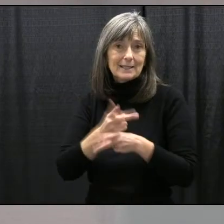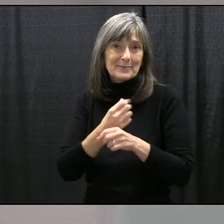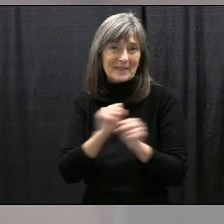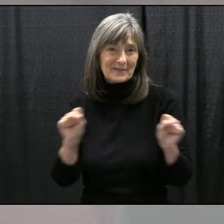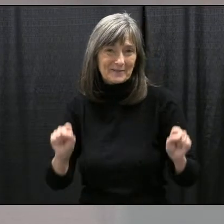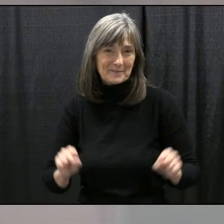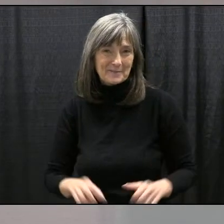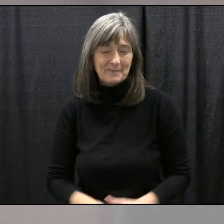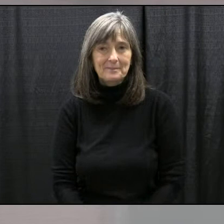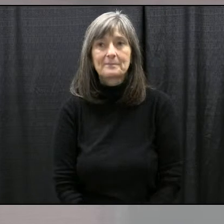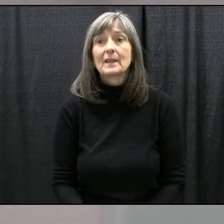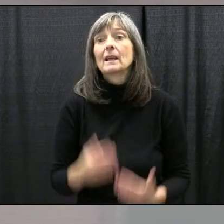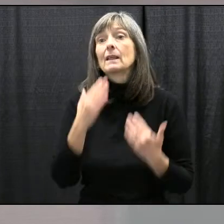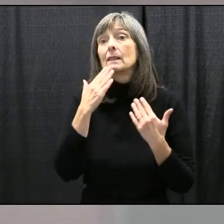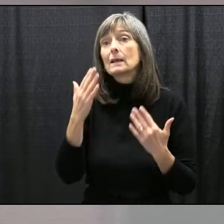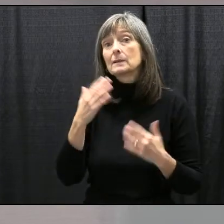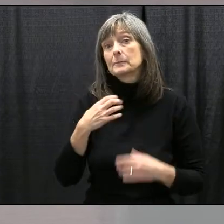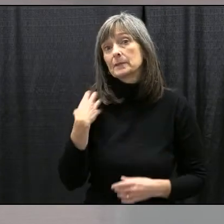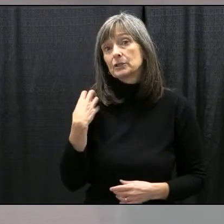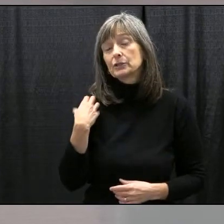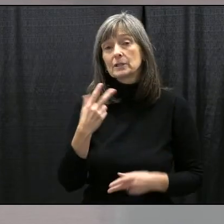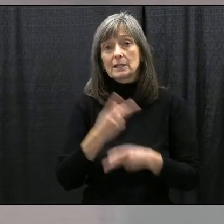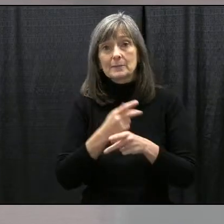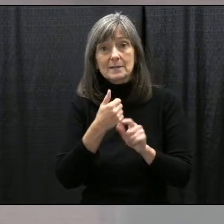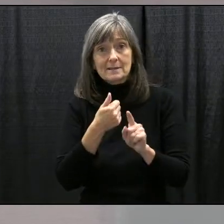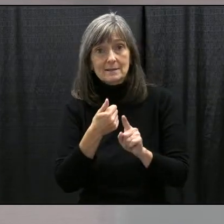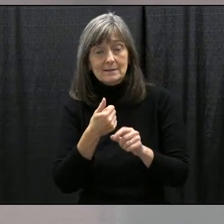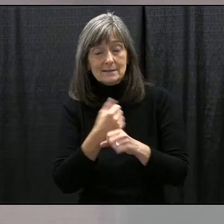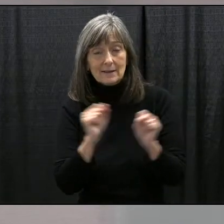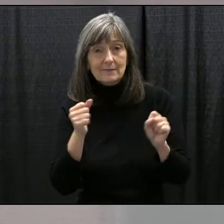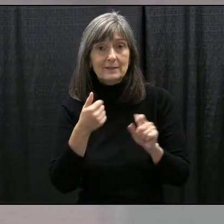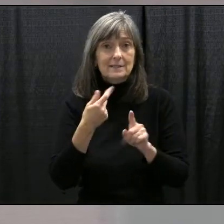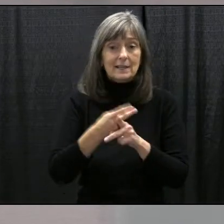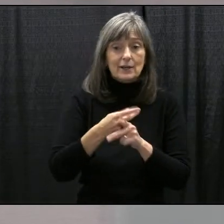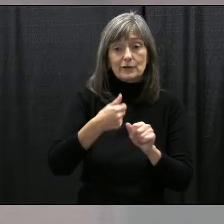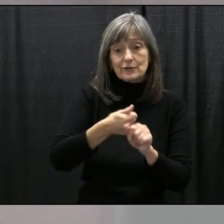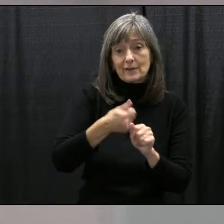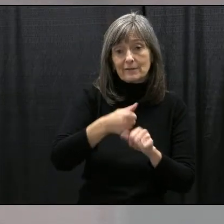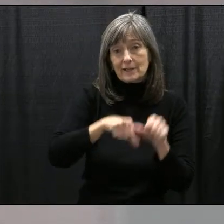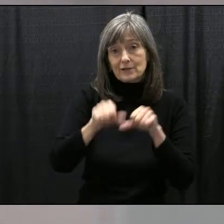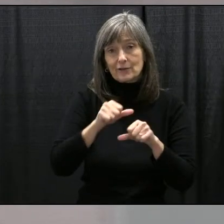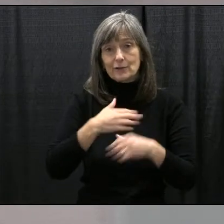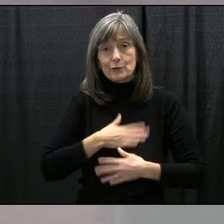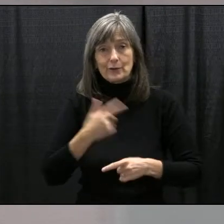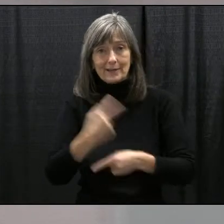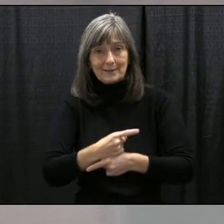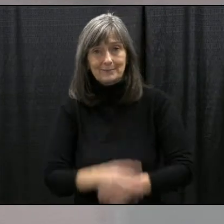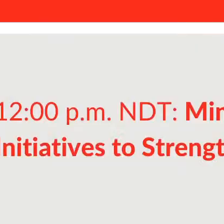Thank you, Minister. Stay safe, everyone. Take care of yourselves and each other, and enjoy the rest of your day.